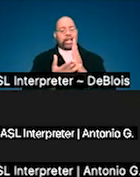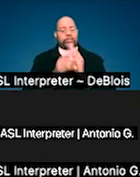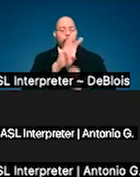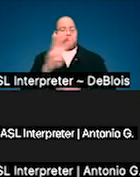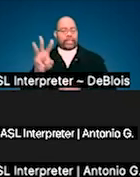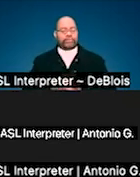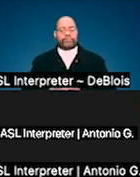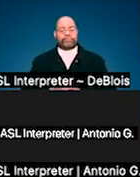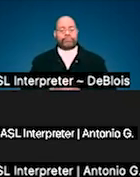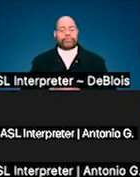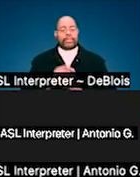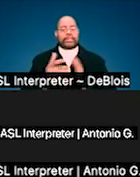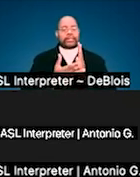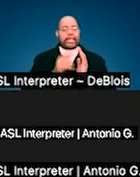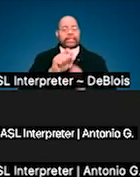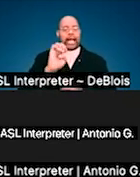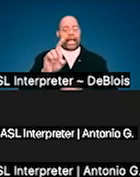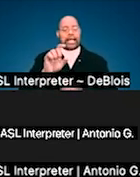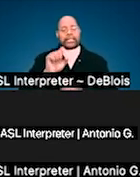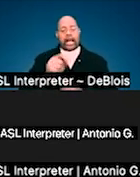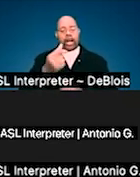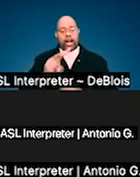website at